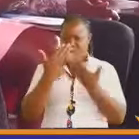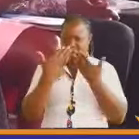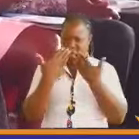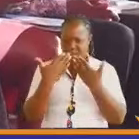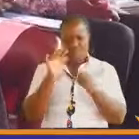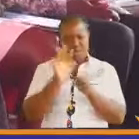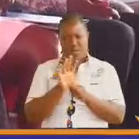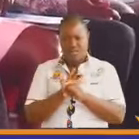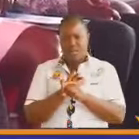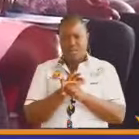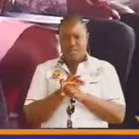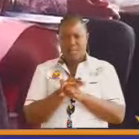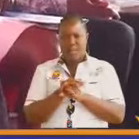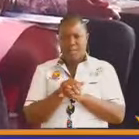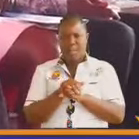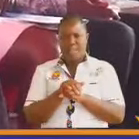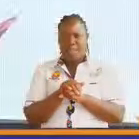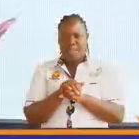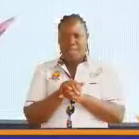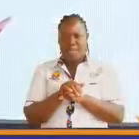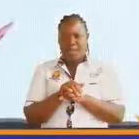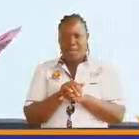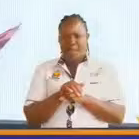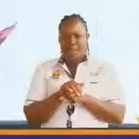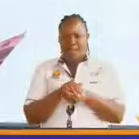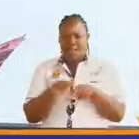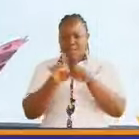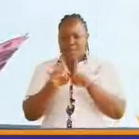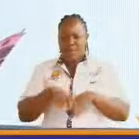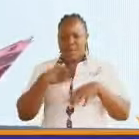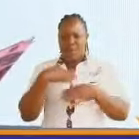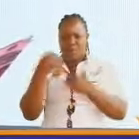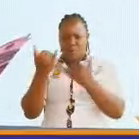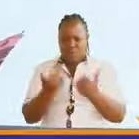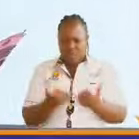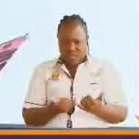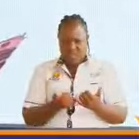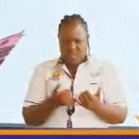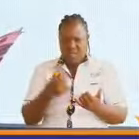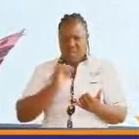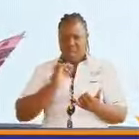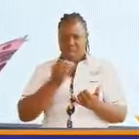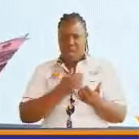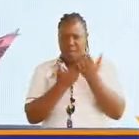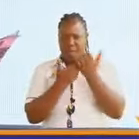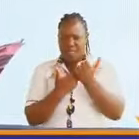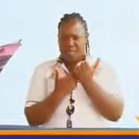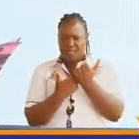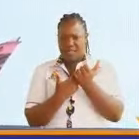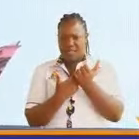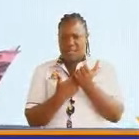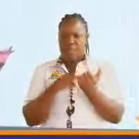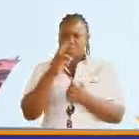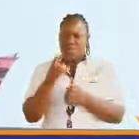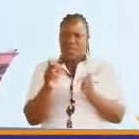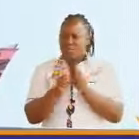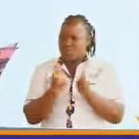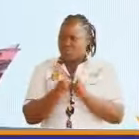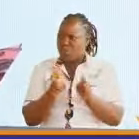your support. Your Excellency, with your permission, I will invite a few of our partners here, very few, and they will make very,